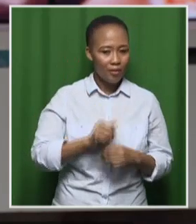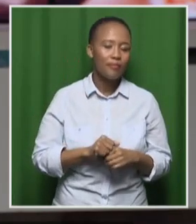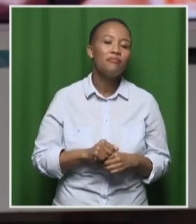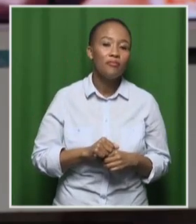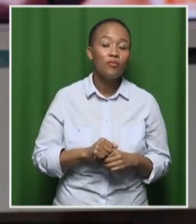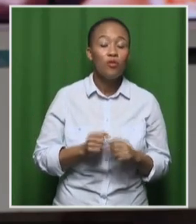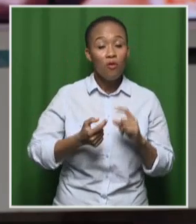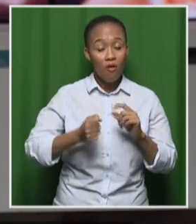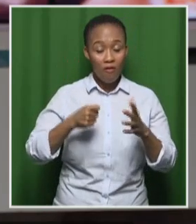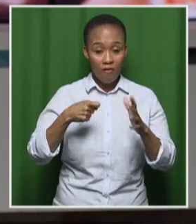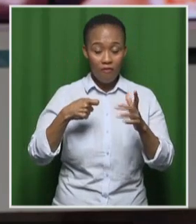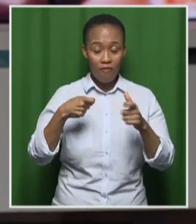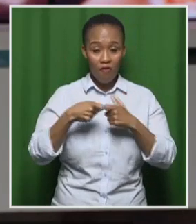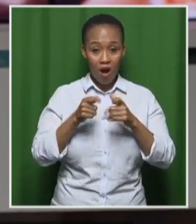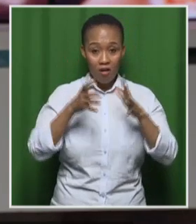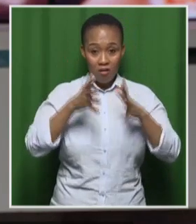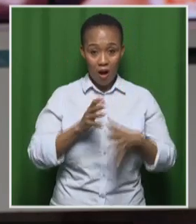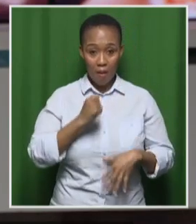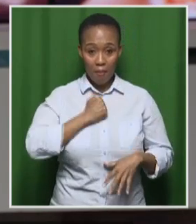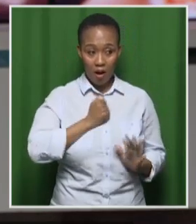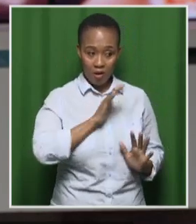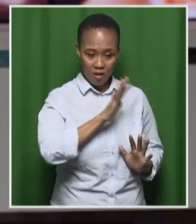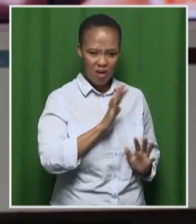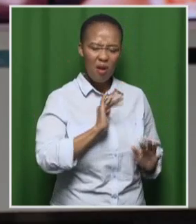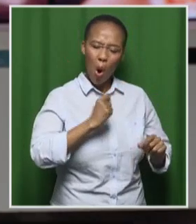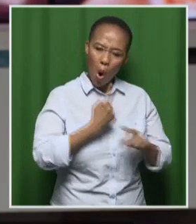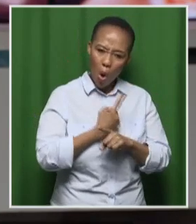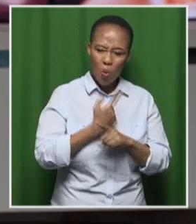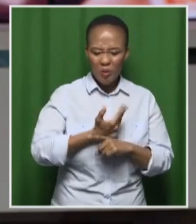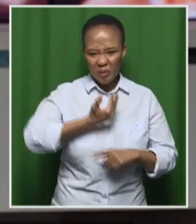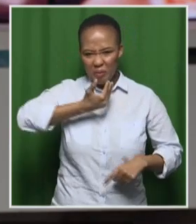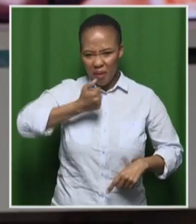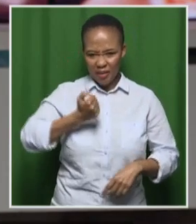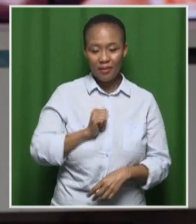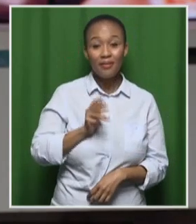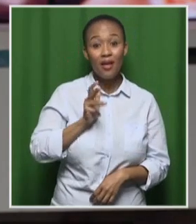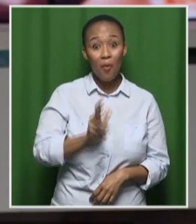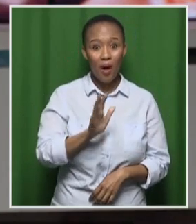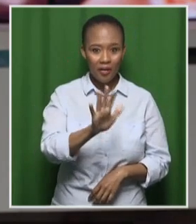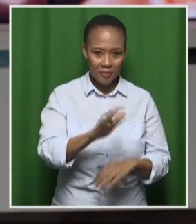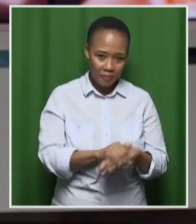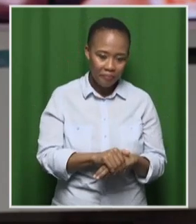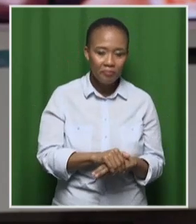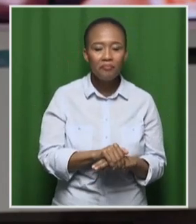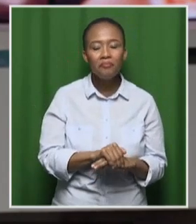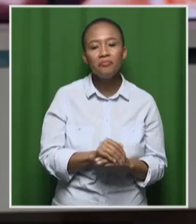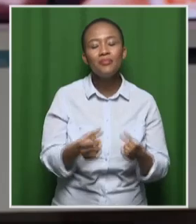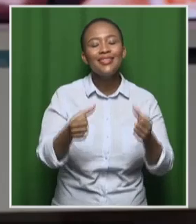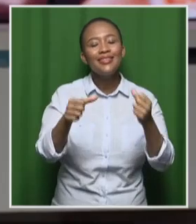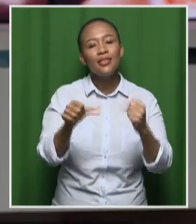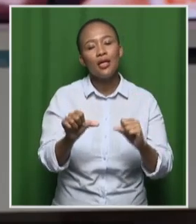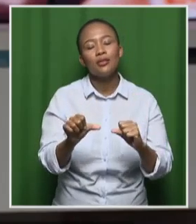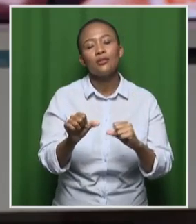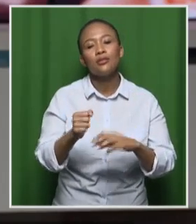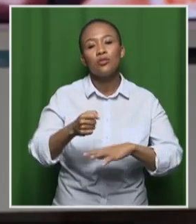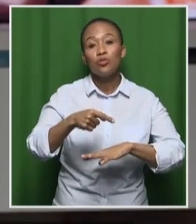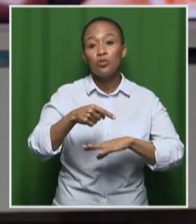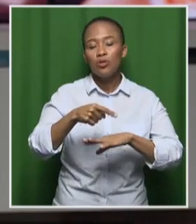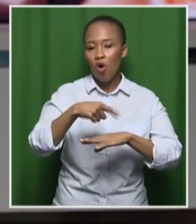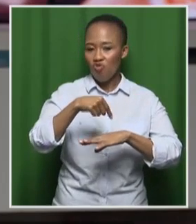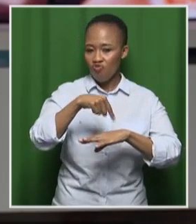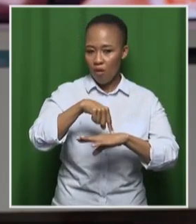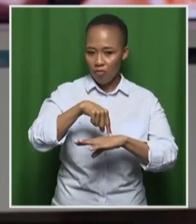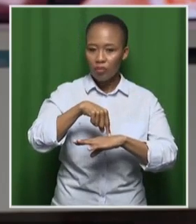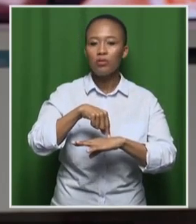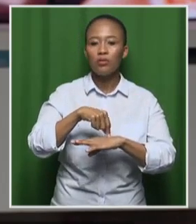my fighter. So what am I going to say to him or her in that corner? And at the end of the 9th round, honestly, like, I